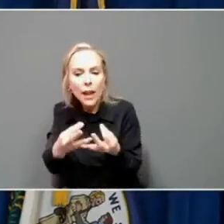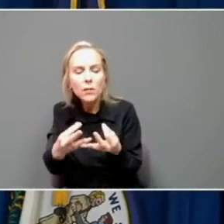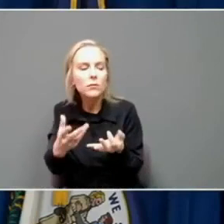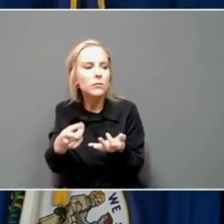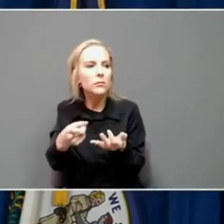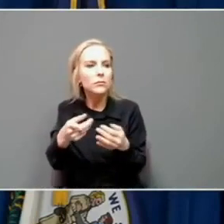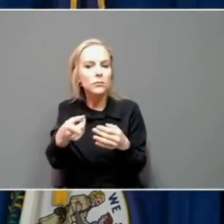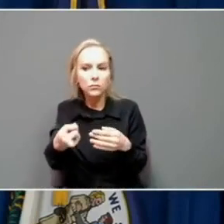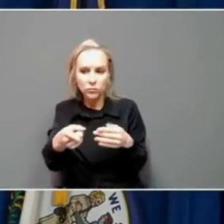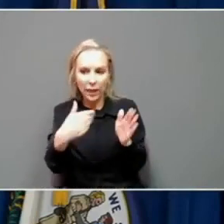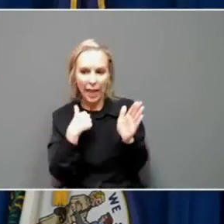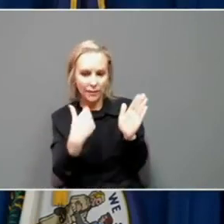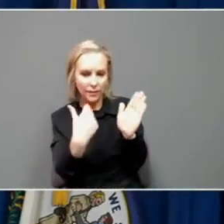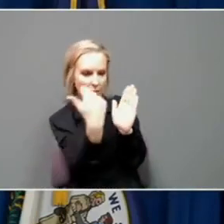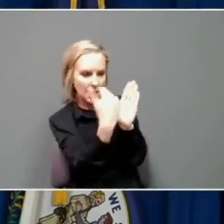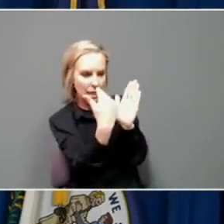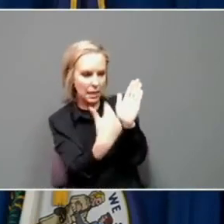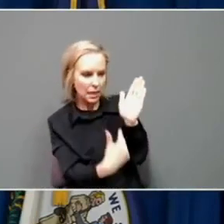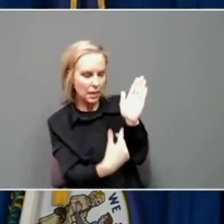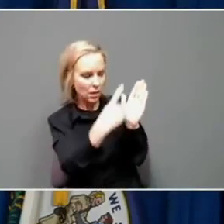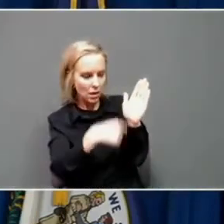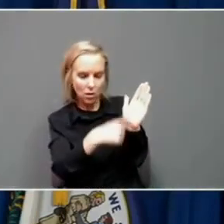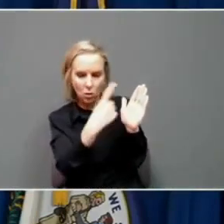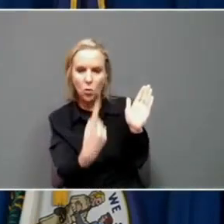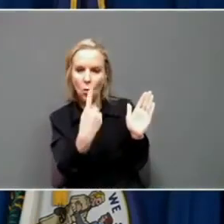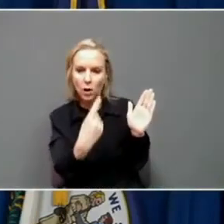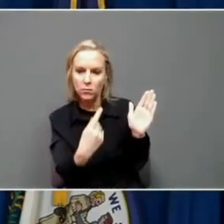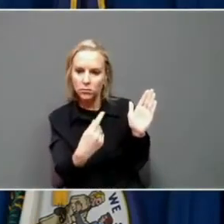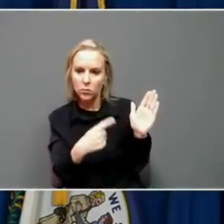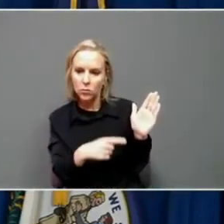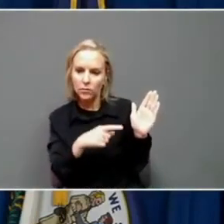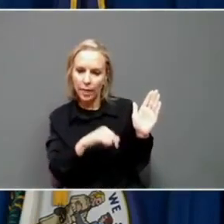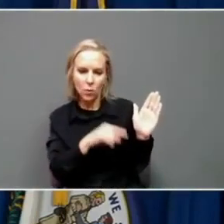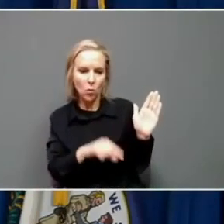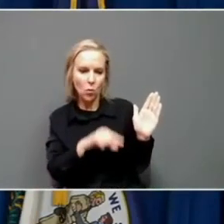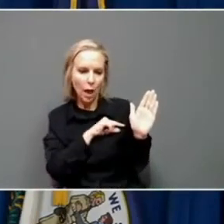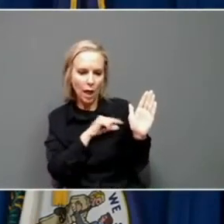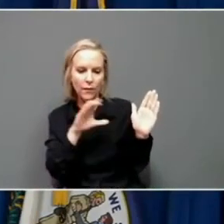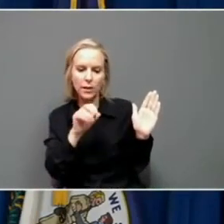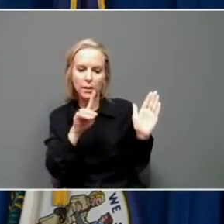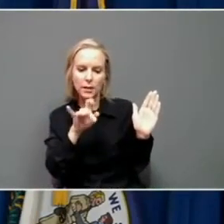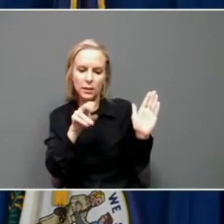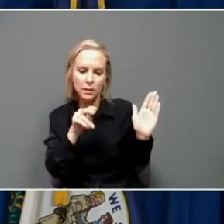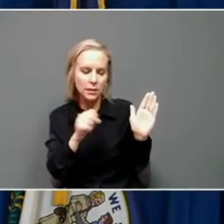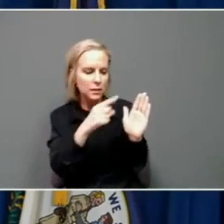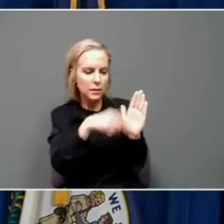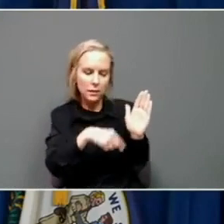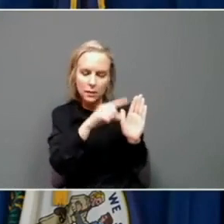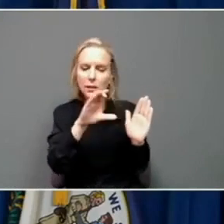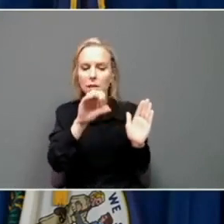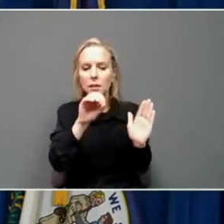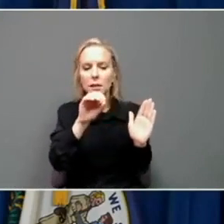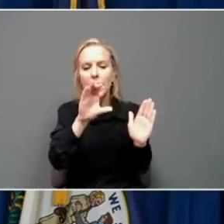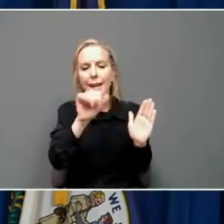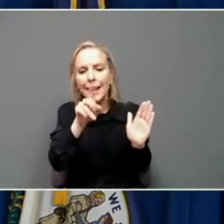on the list of one of the qualifying conditions, cancer,